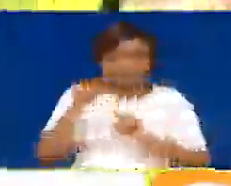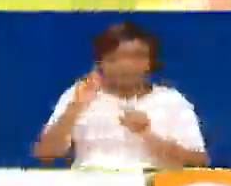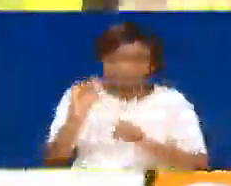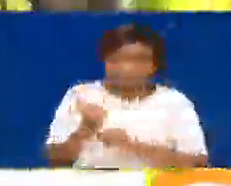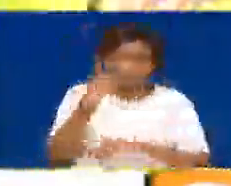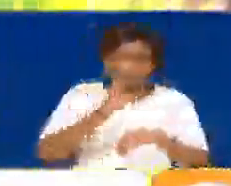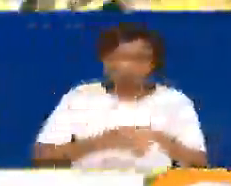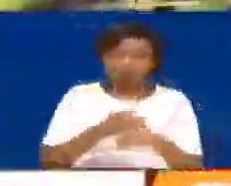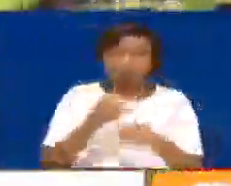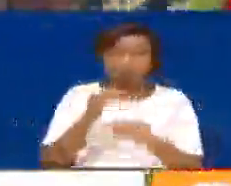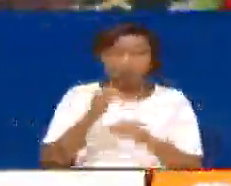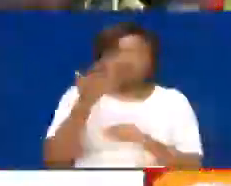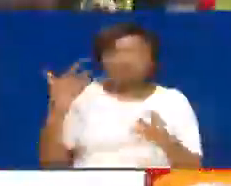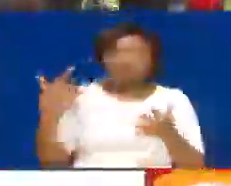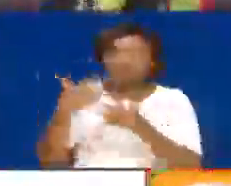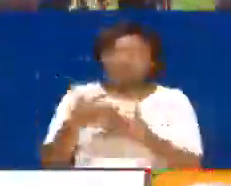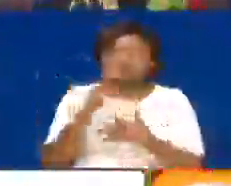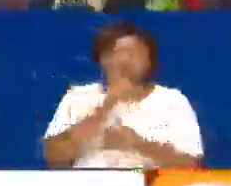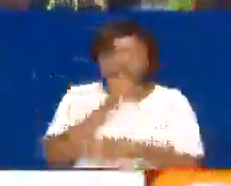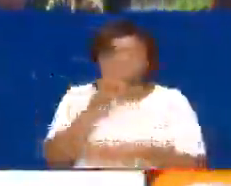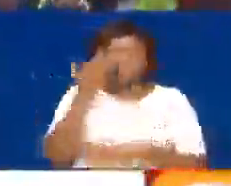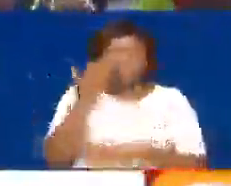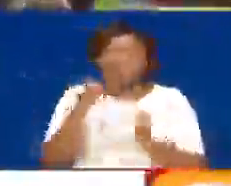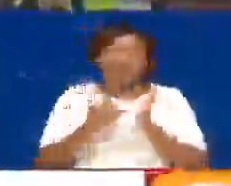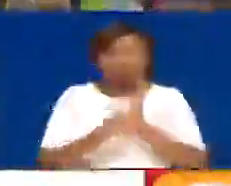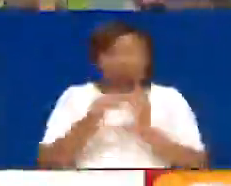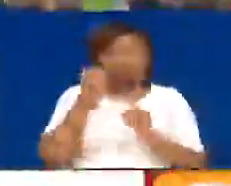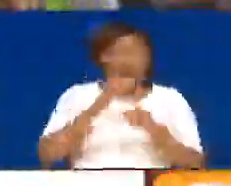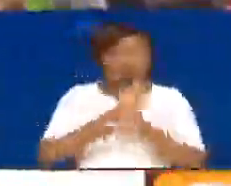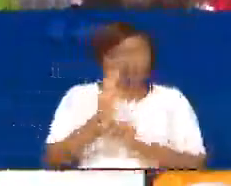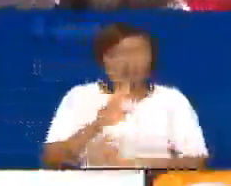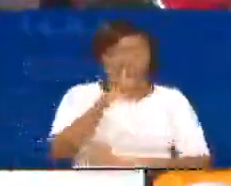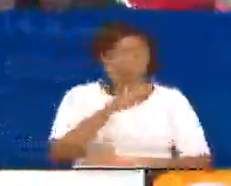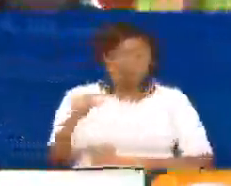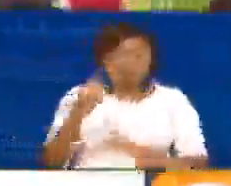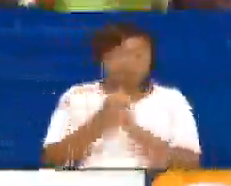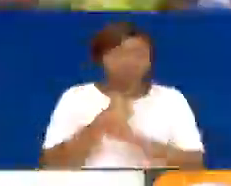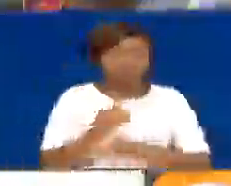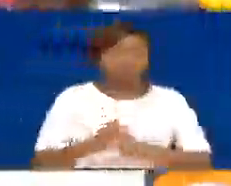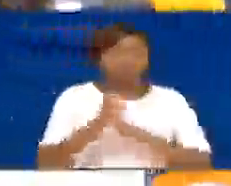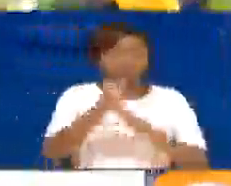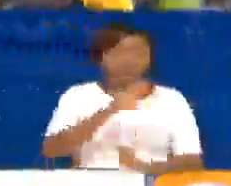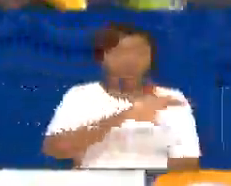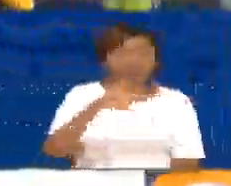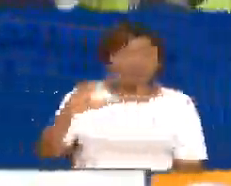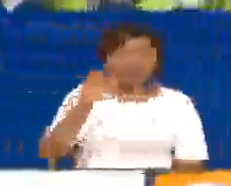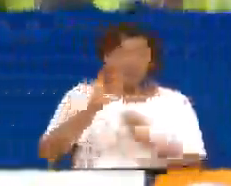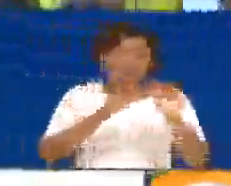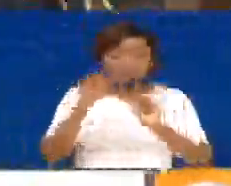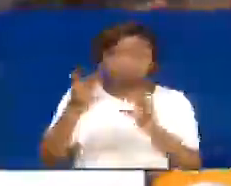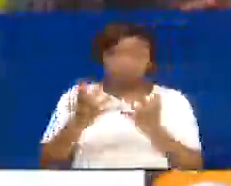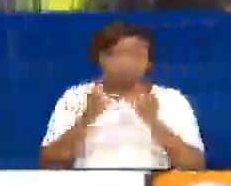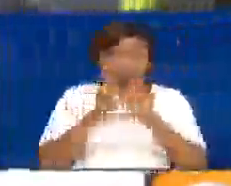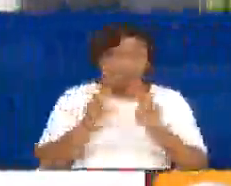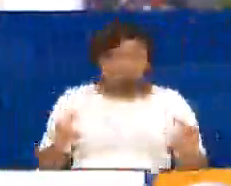outbreak of the COVID-19 pandemic. In Uasin Gishu, leaders from different denominations across the county called for peace and